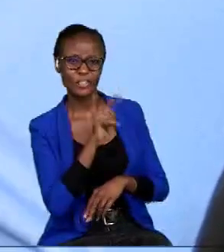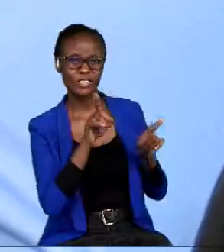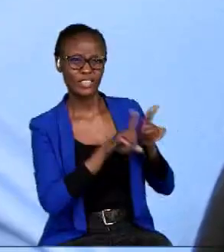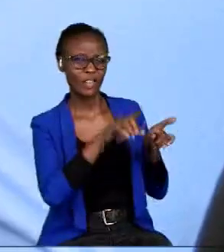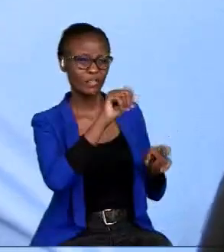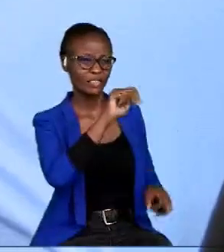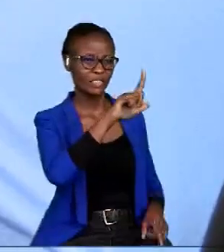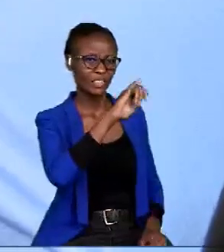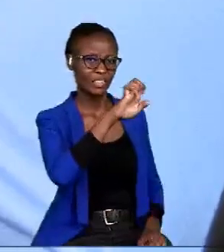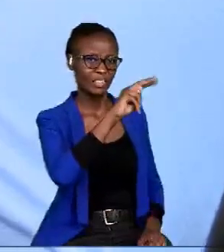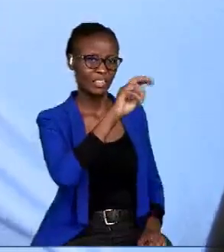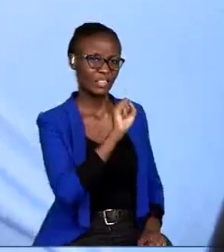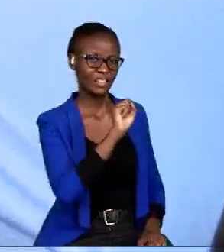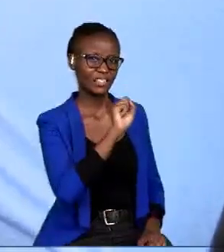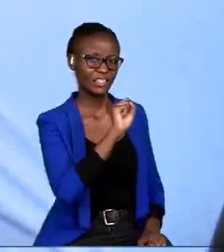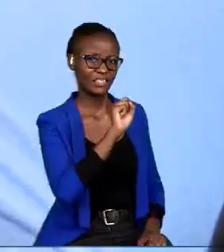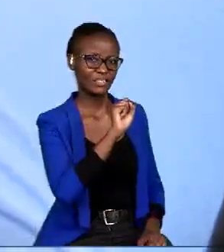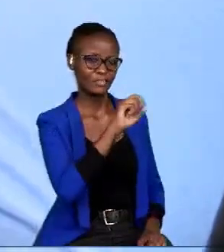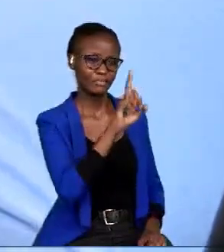alien, you know, or something?